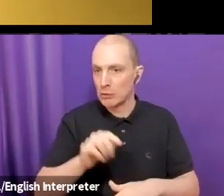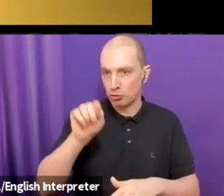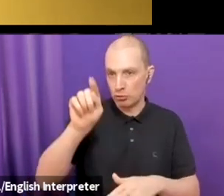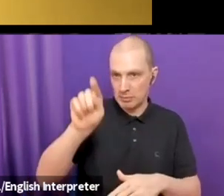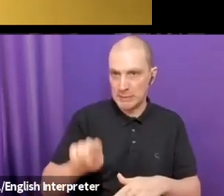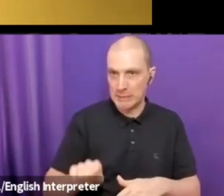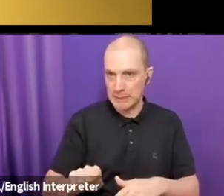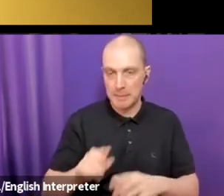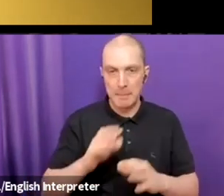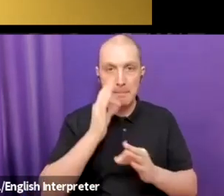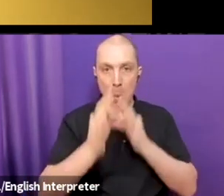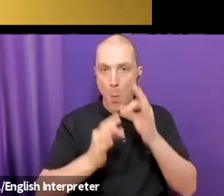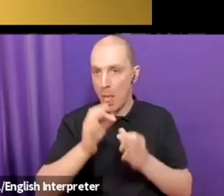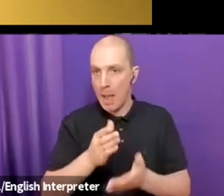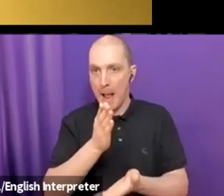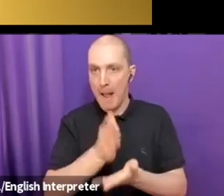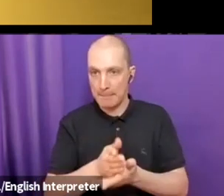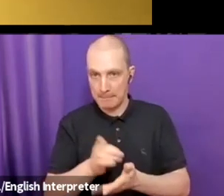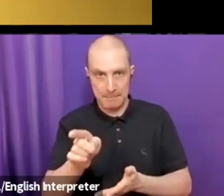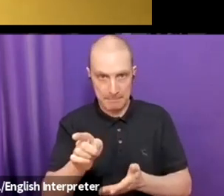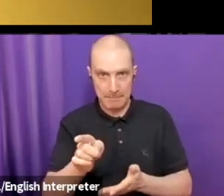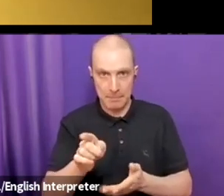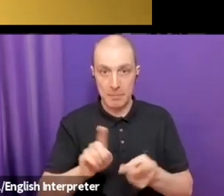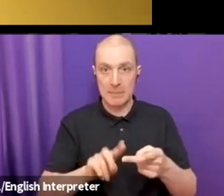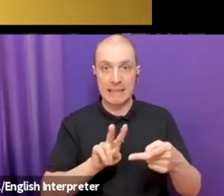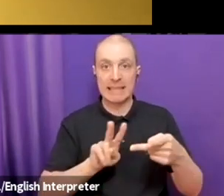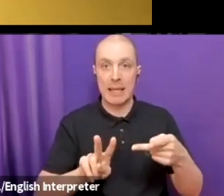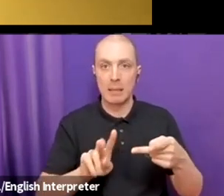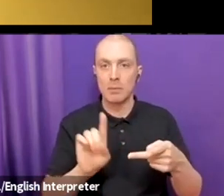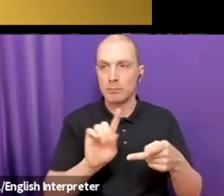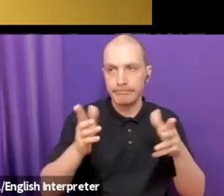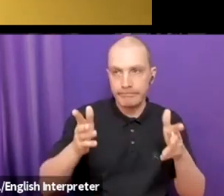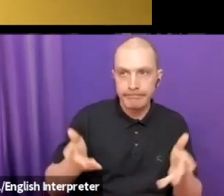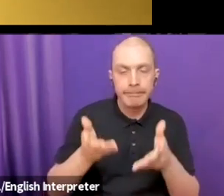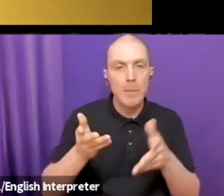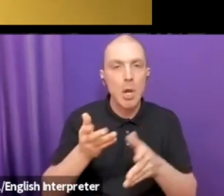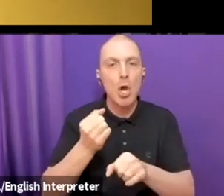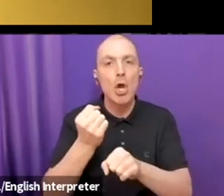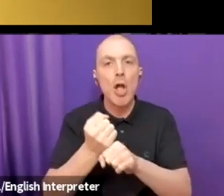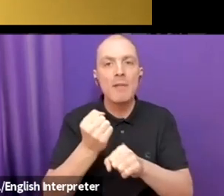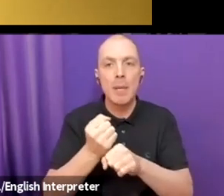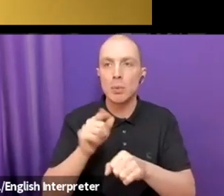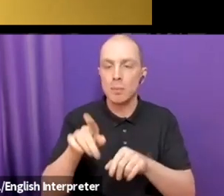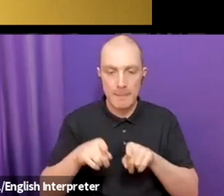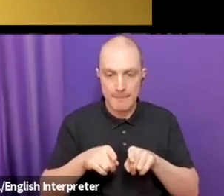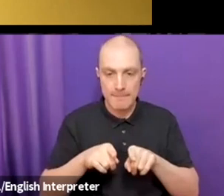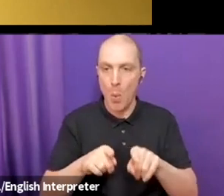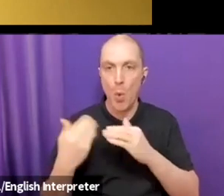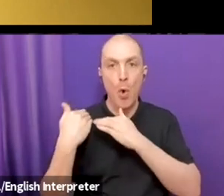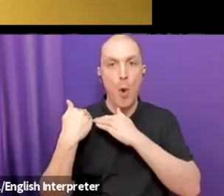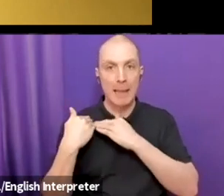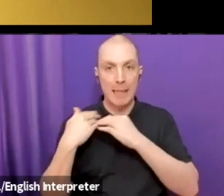we just seen. The second one is pushing governments to fulfill their human rights obligations and